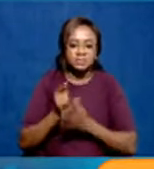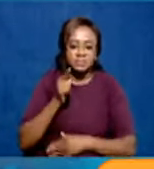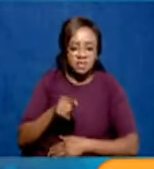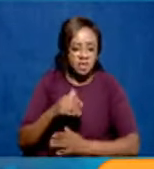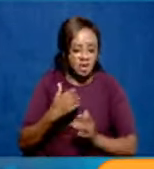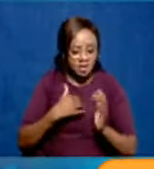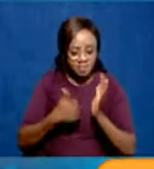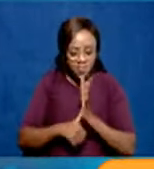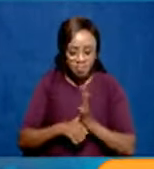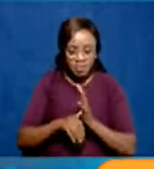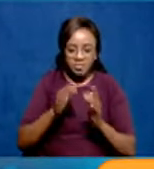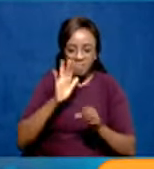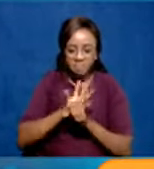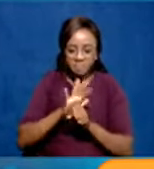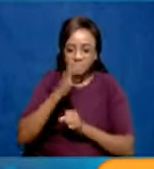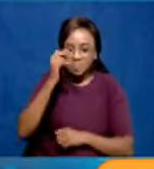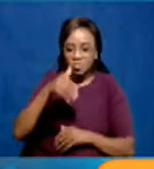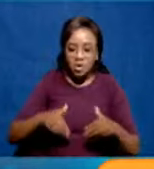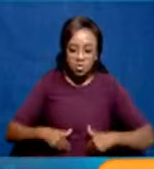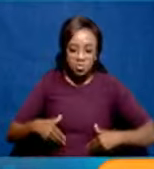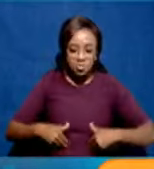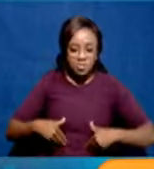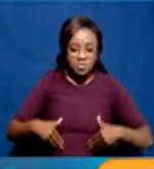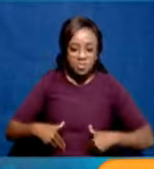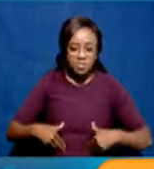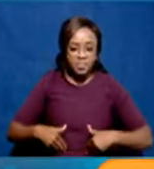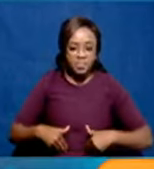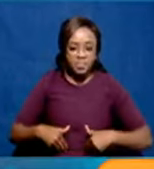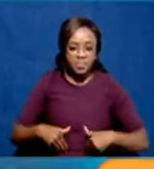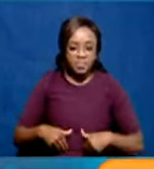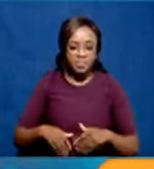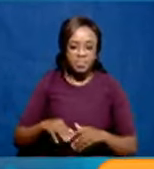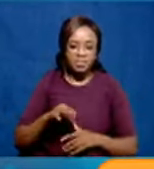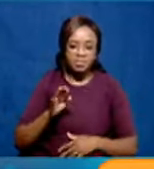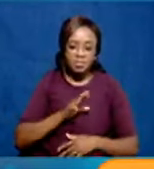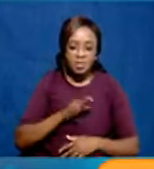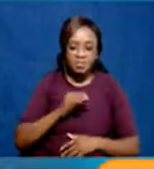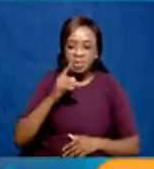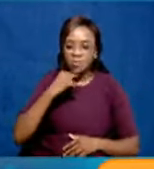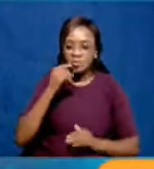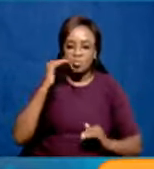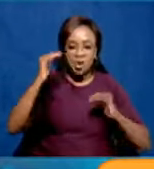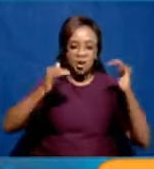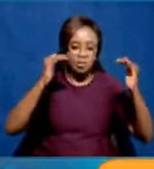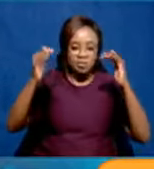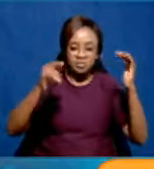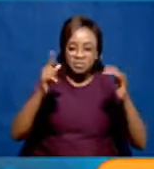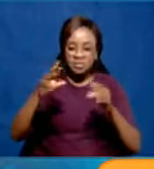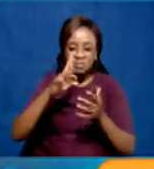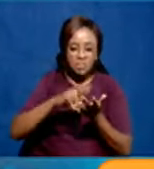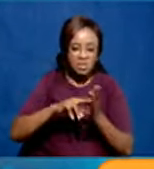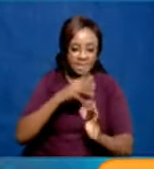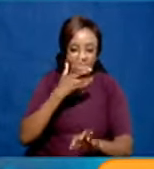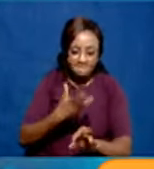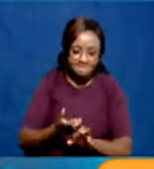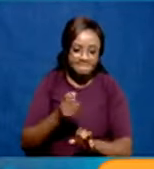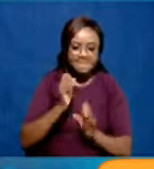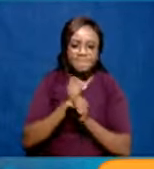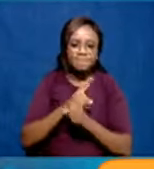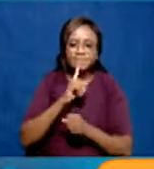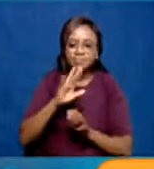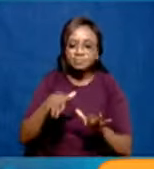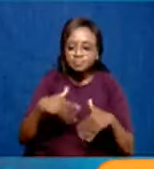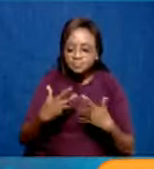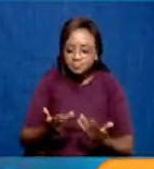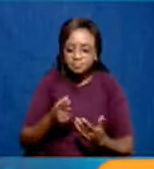Why? Teen mothers, they could not be registered, and it was a big process to get them registered. How do we ensure that nobody is excluded from